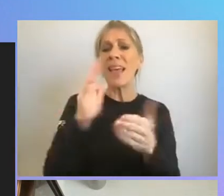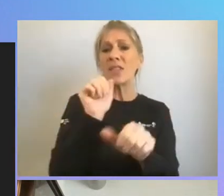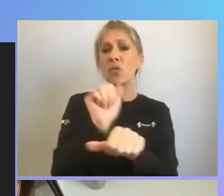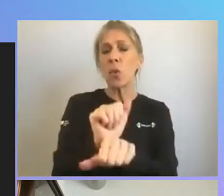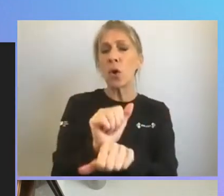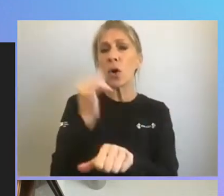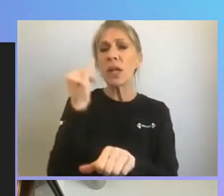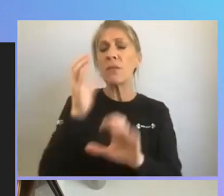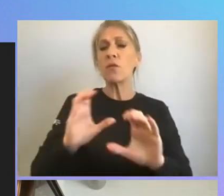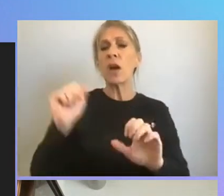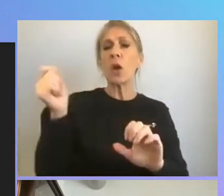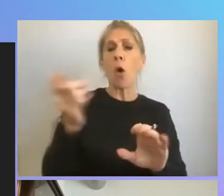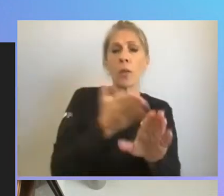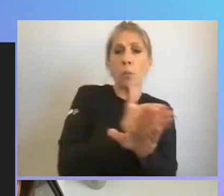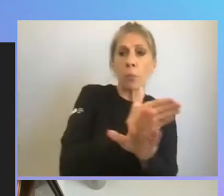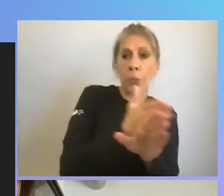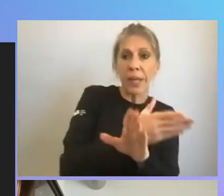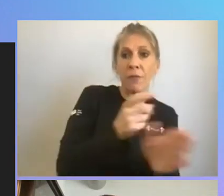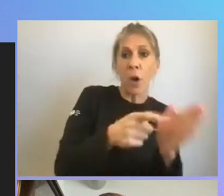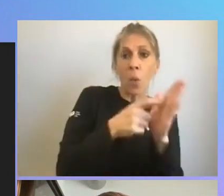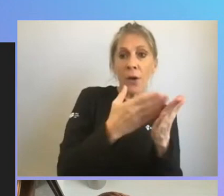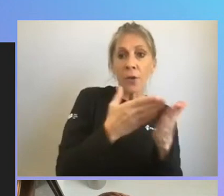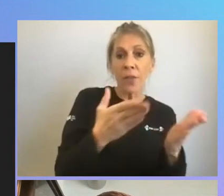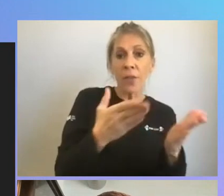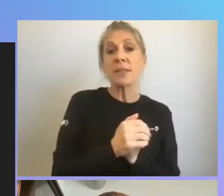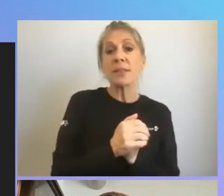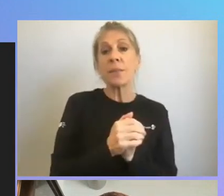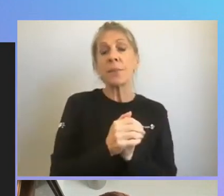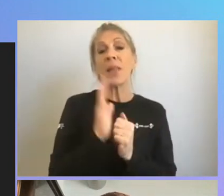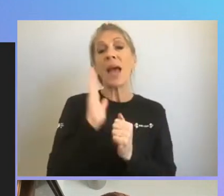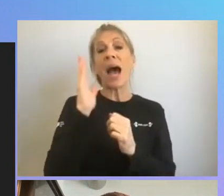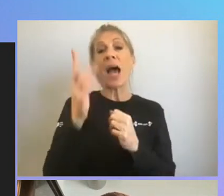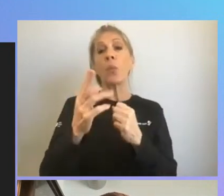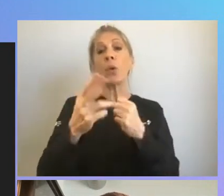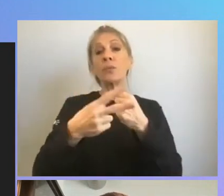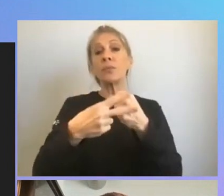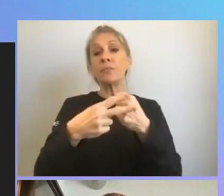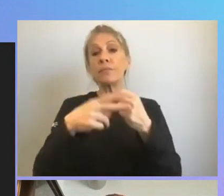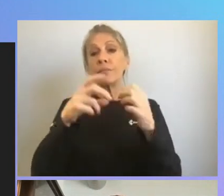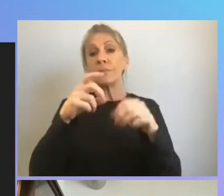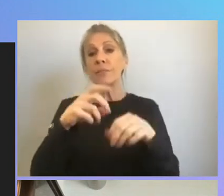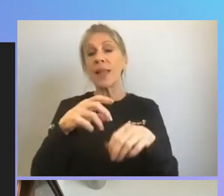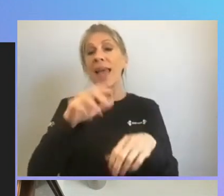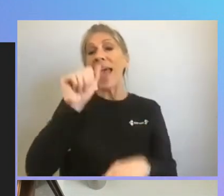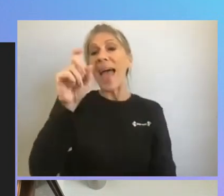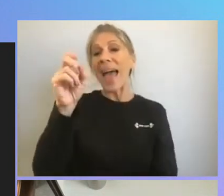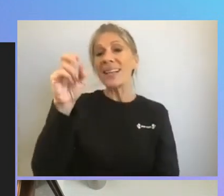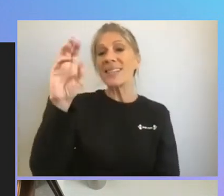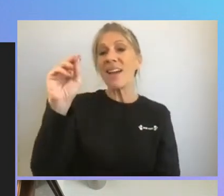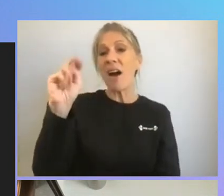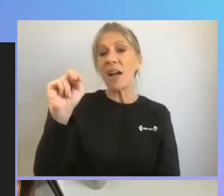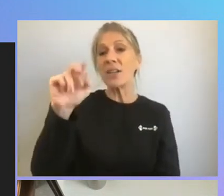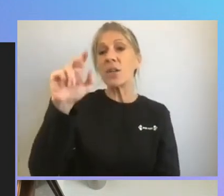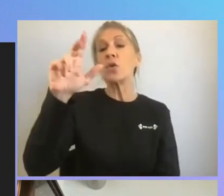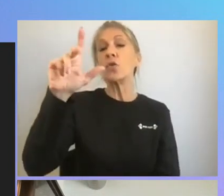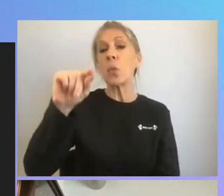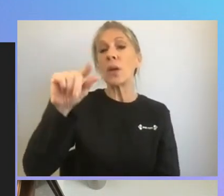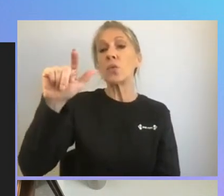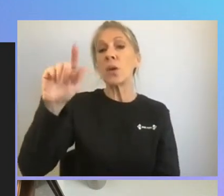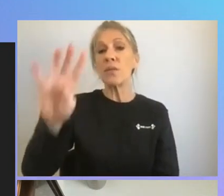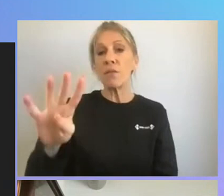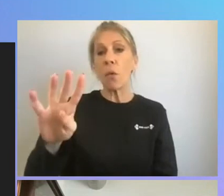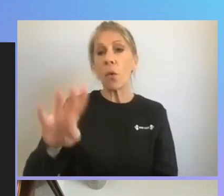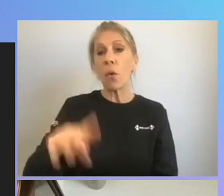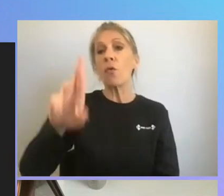the prerequisite steps that I just described. So I'm in a save test. I called it AxeCon 2024 recipe dashboard, because we're